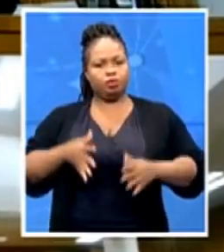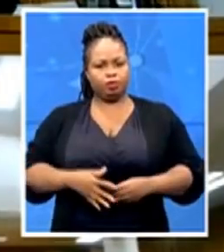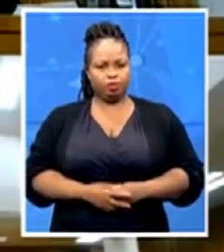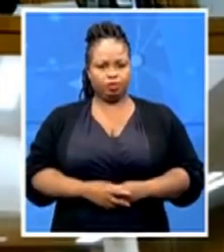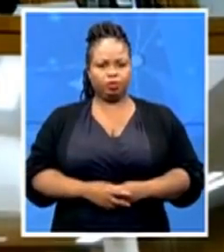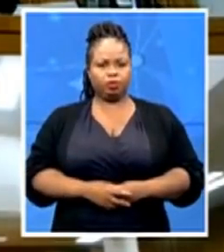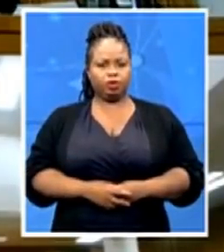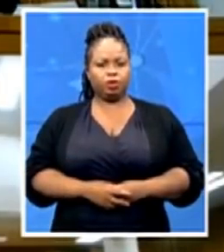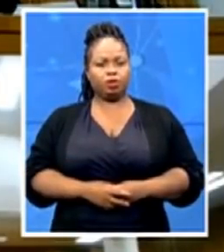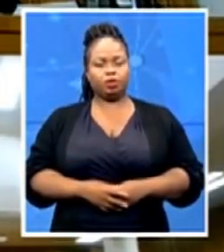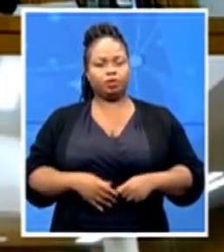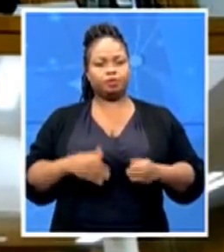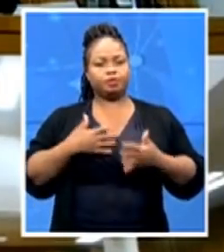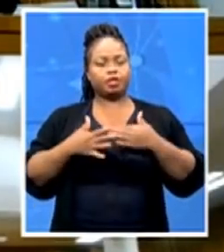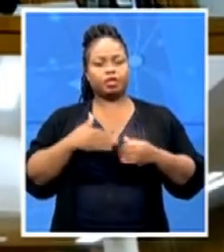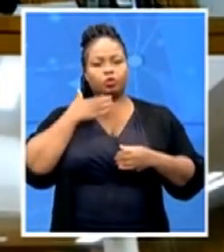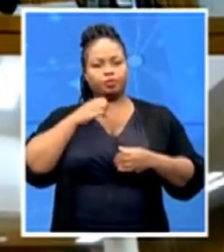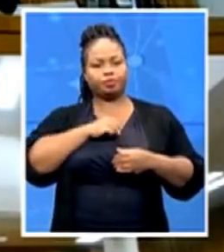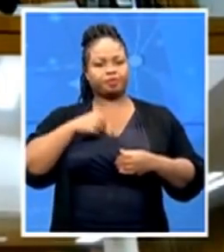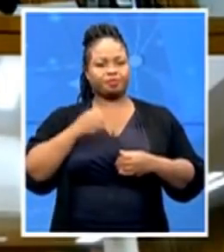rules change their conditions of employment.